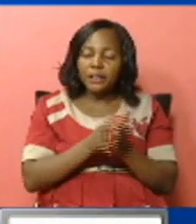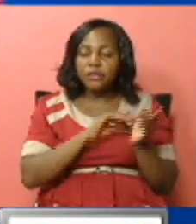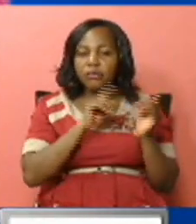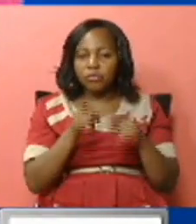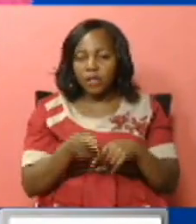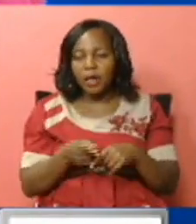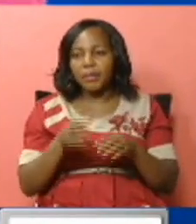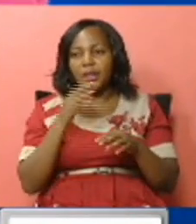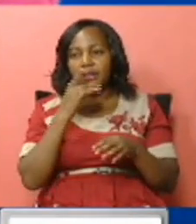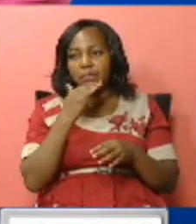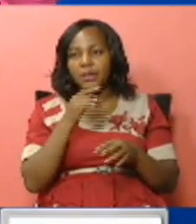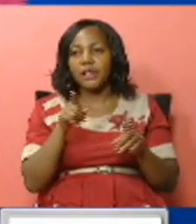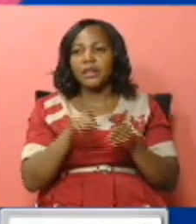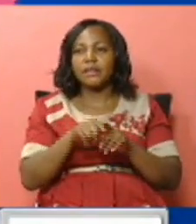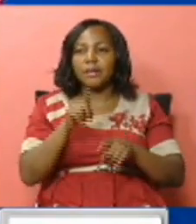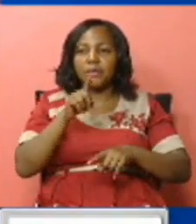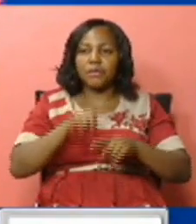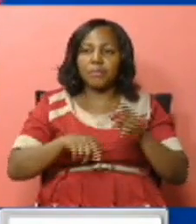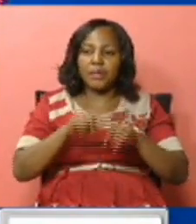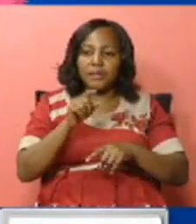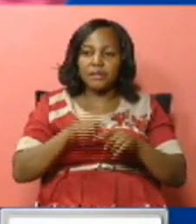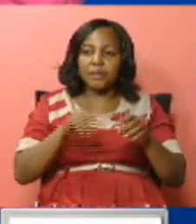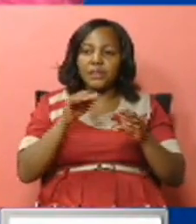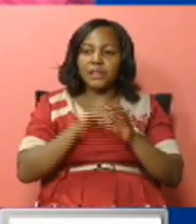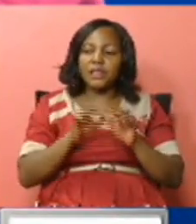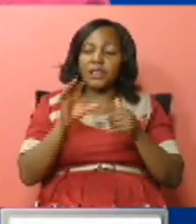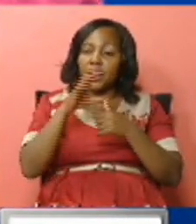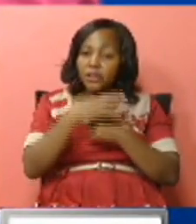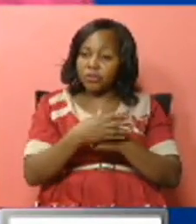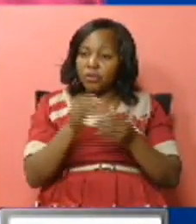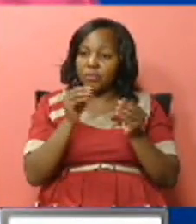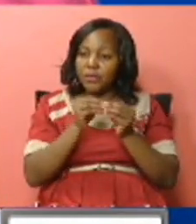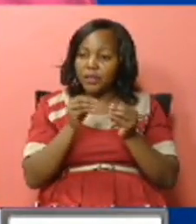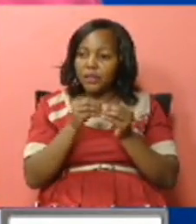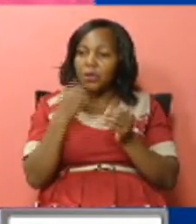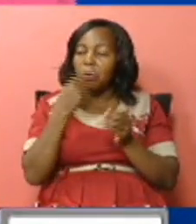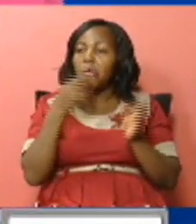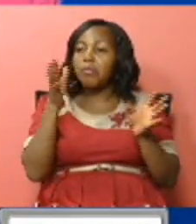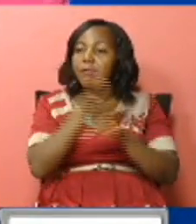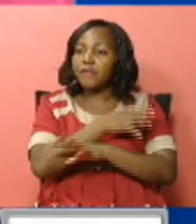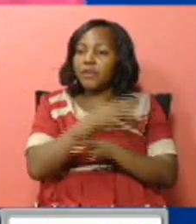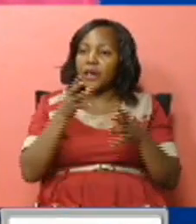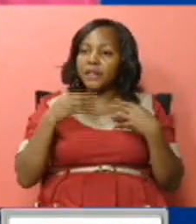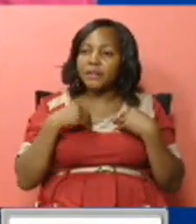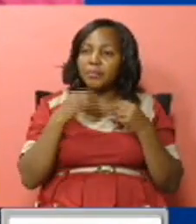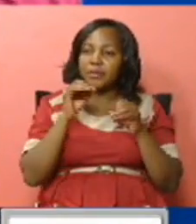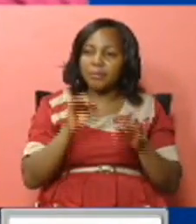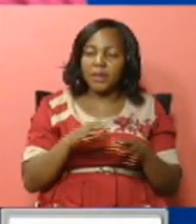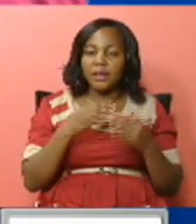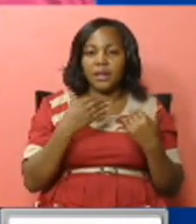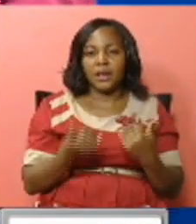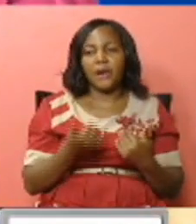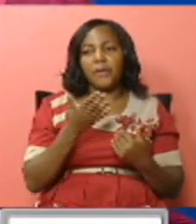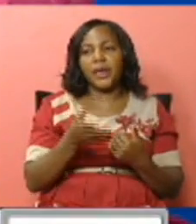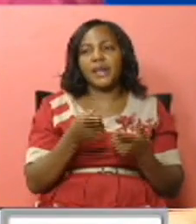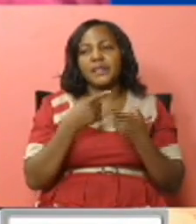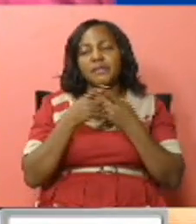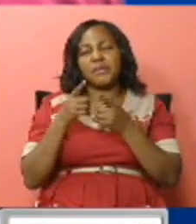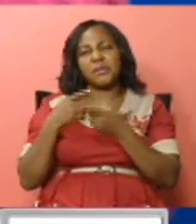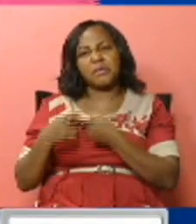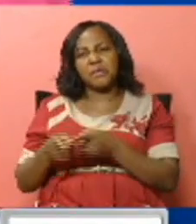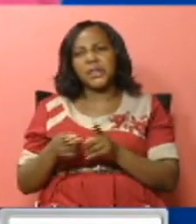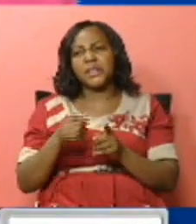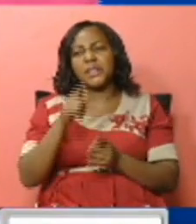be able to participate in, for example, cultural meetings where they were not able to do that before. So we've had several, I cannot put it in number